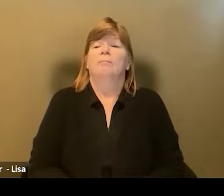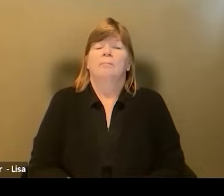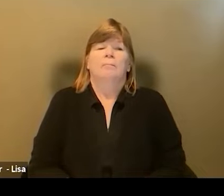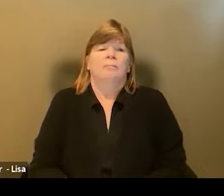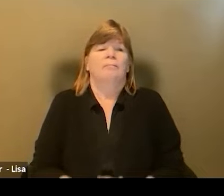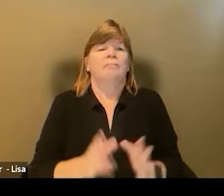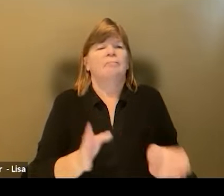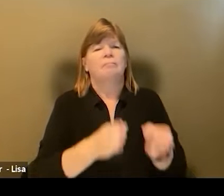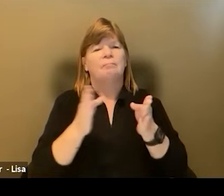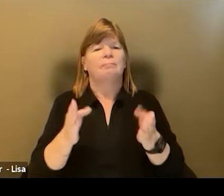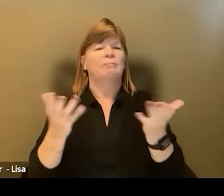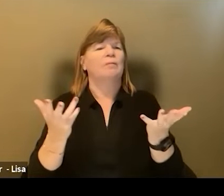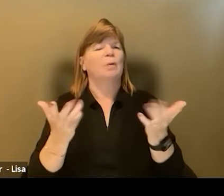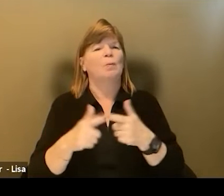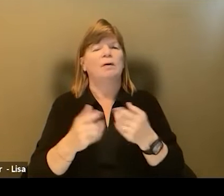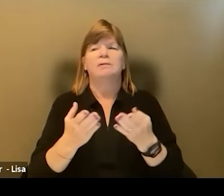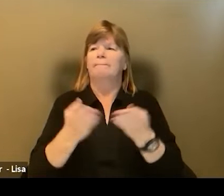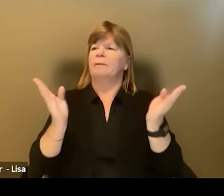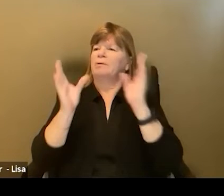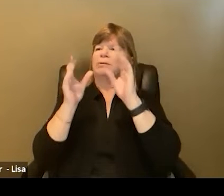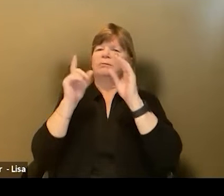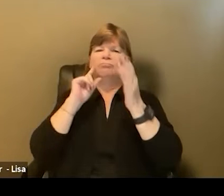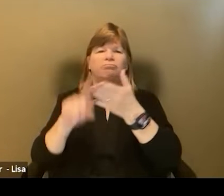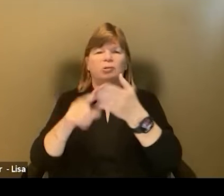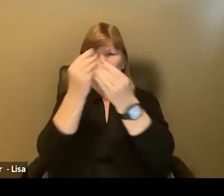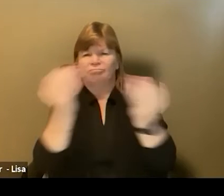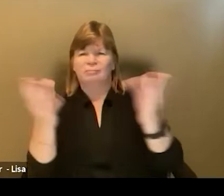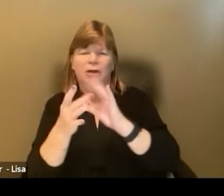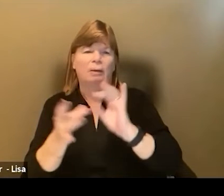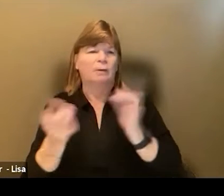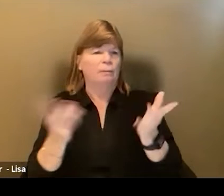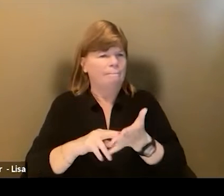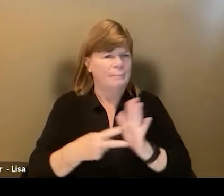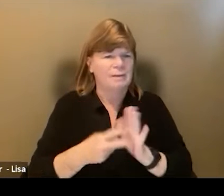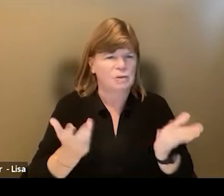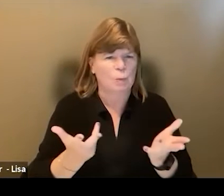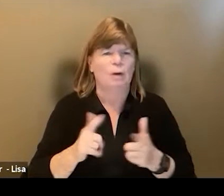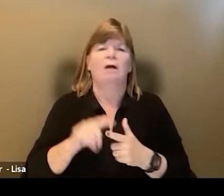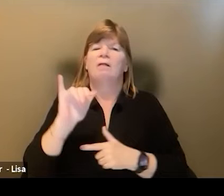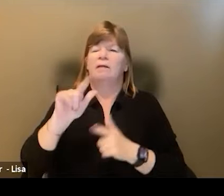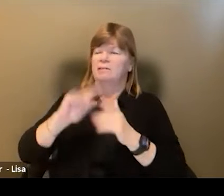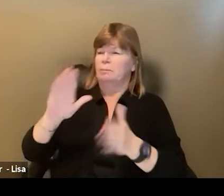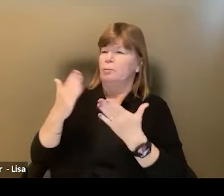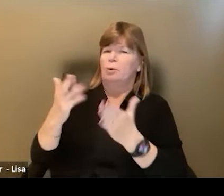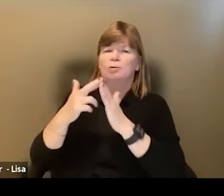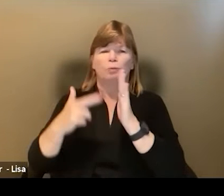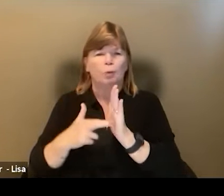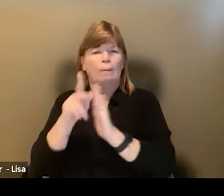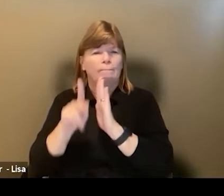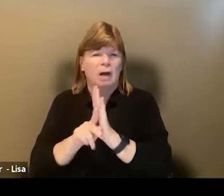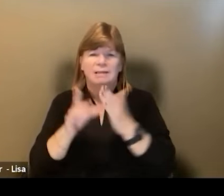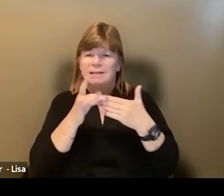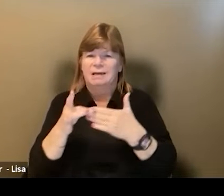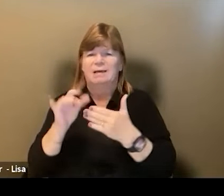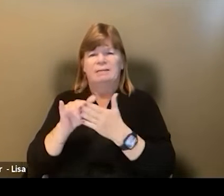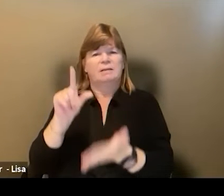So what is public notice and comment? So public notice and comment is a proposed rule, policy, or guidance